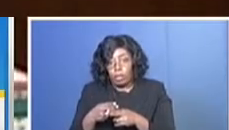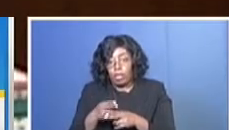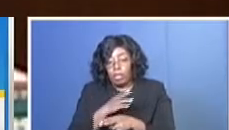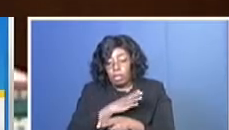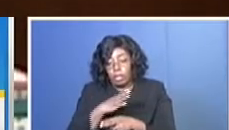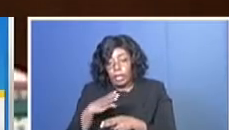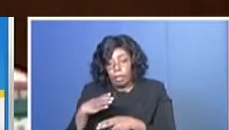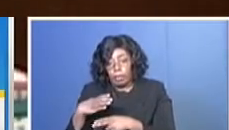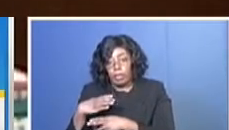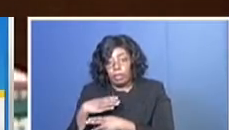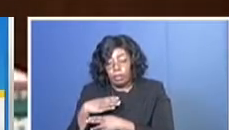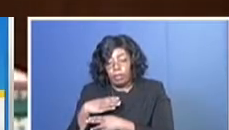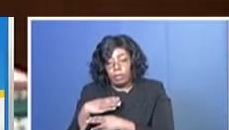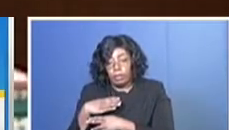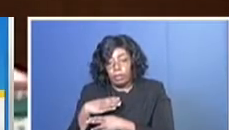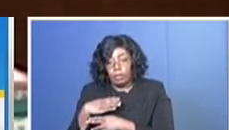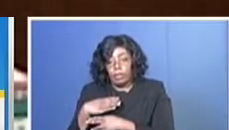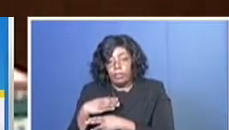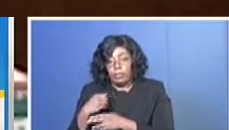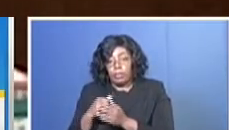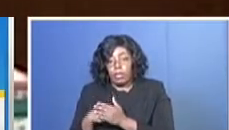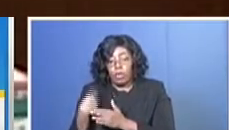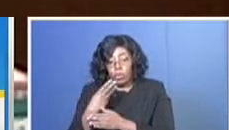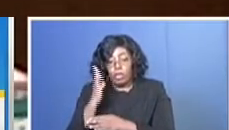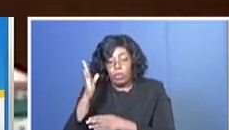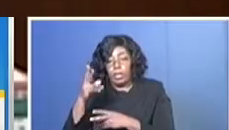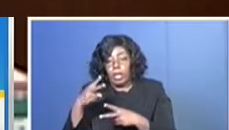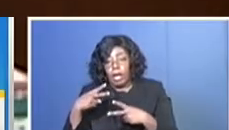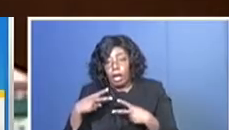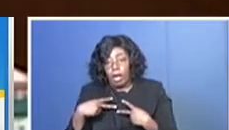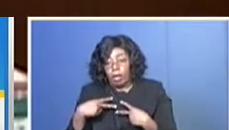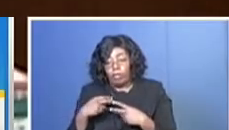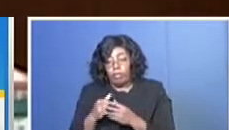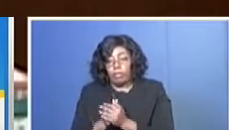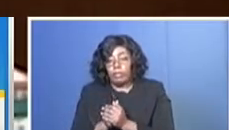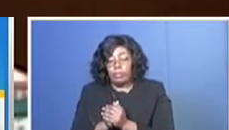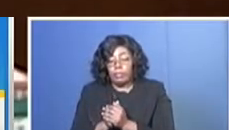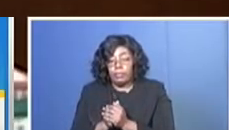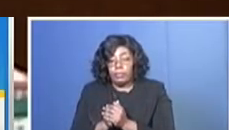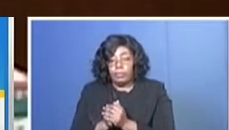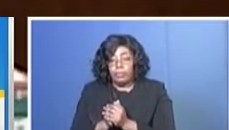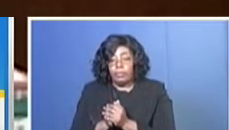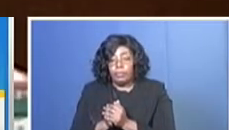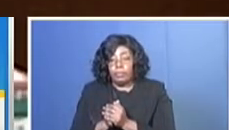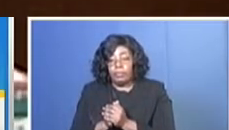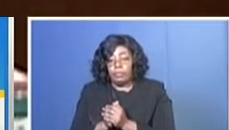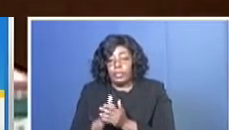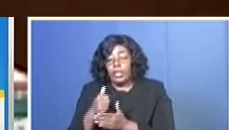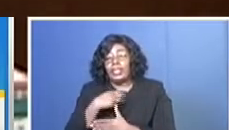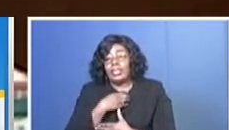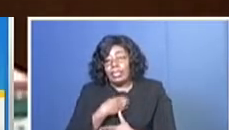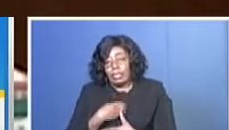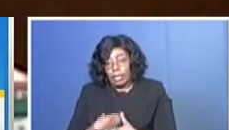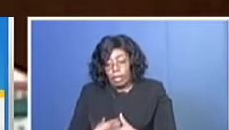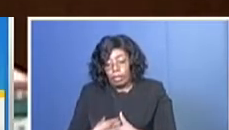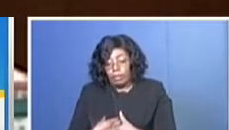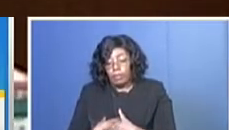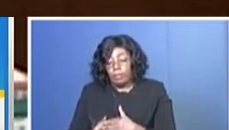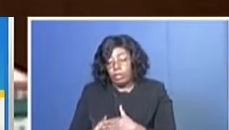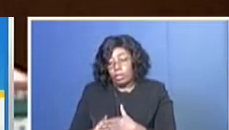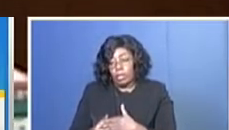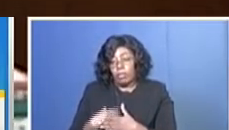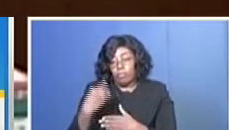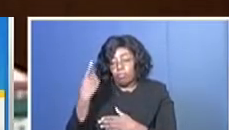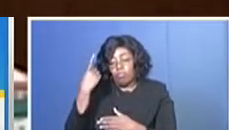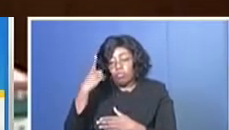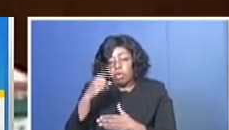willing, that we have all of this appetite for a legislative agenda. I